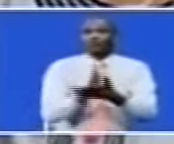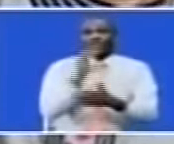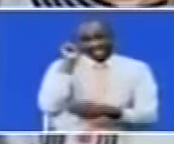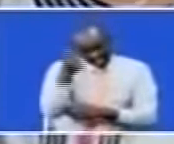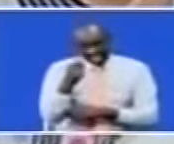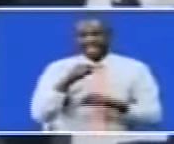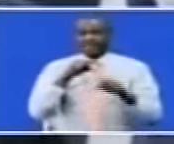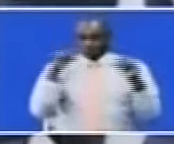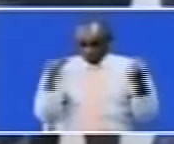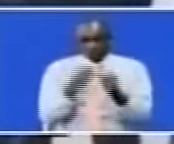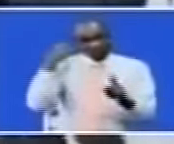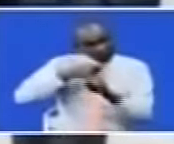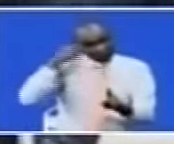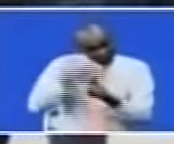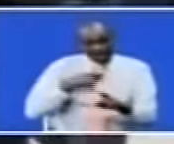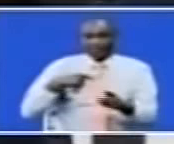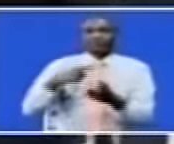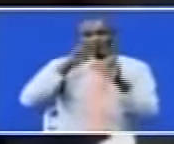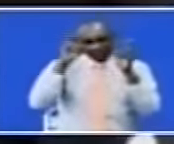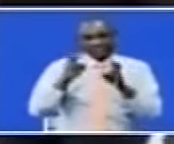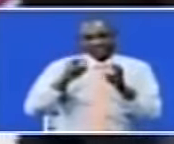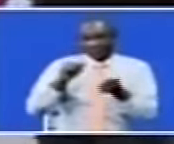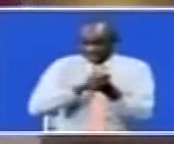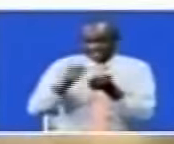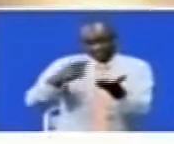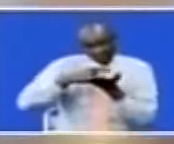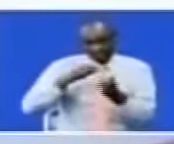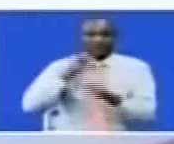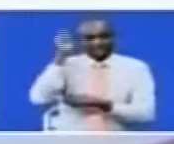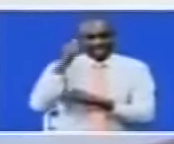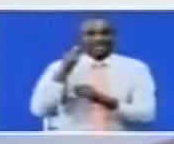Kenyan delegates lobby ahead of Friday's debate on Kenya's agenda.